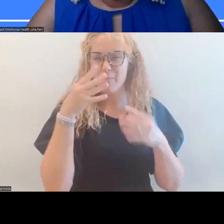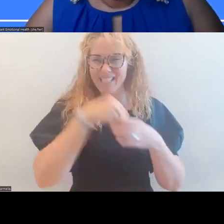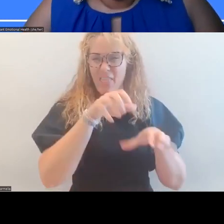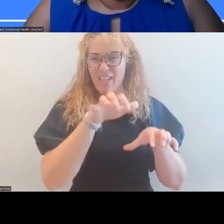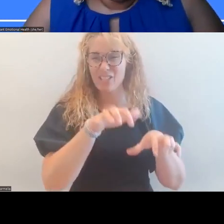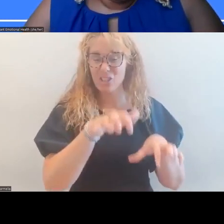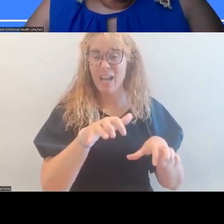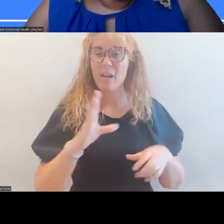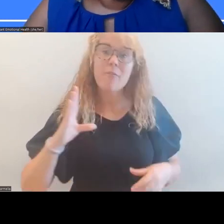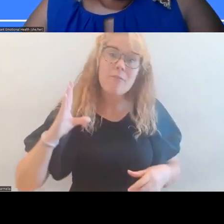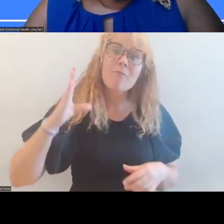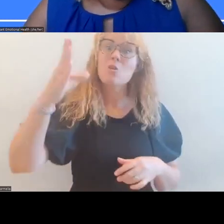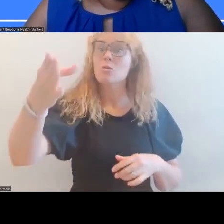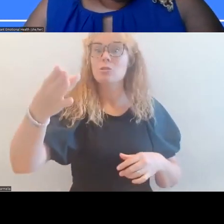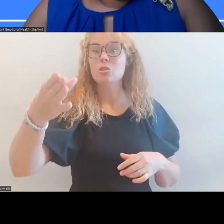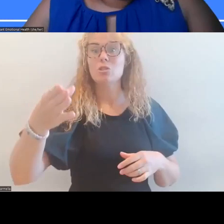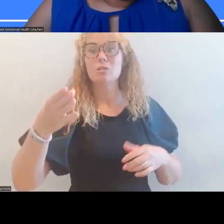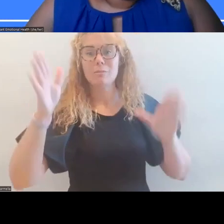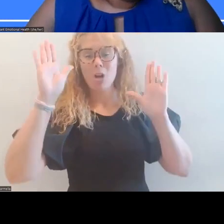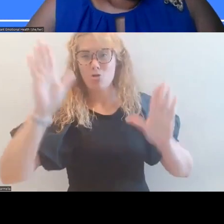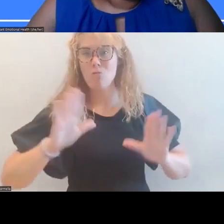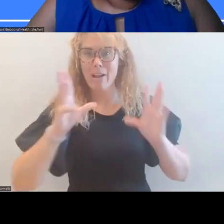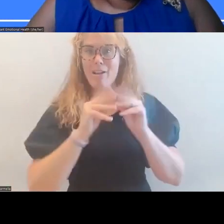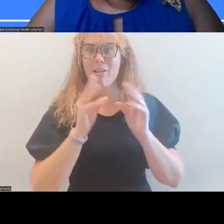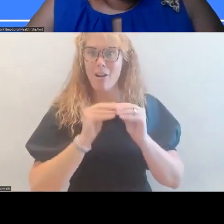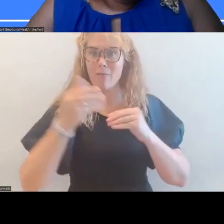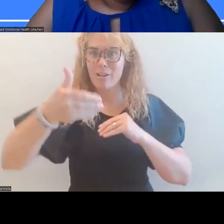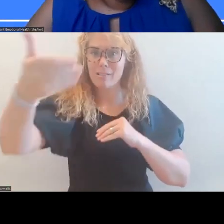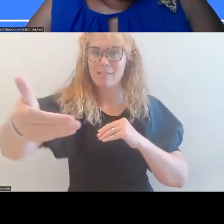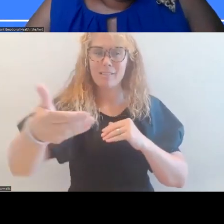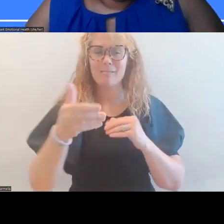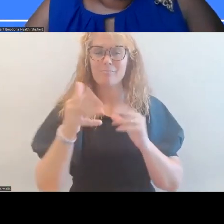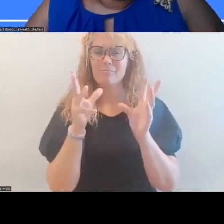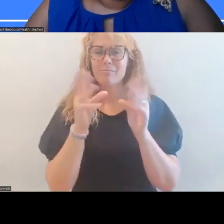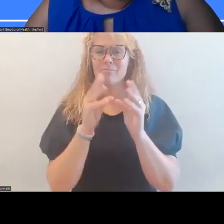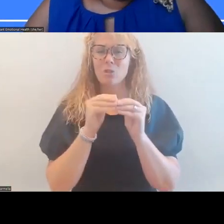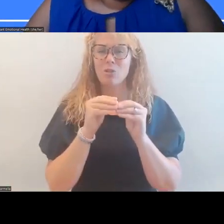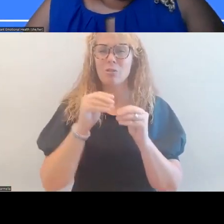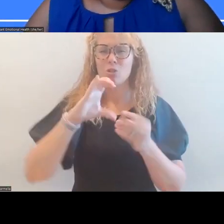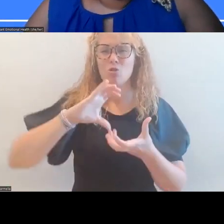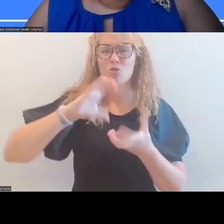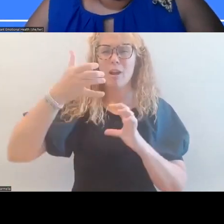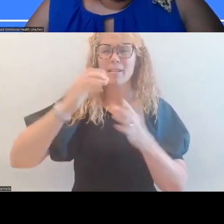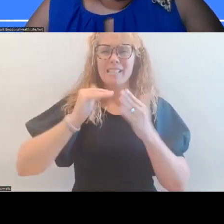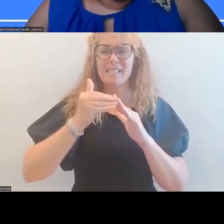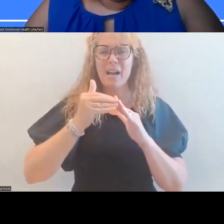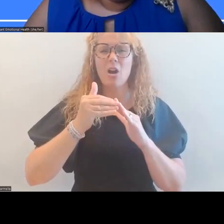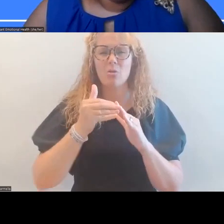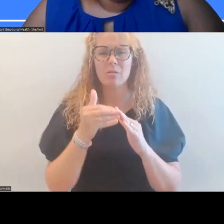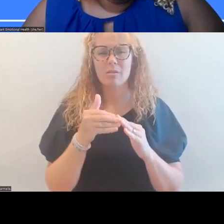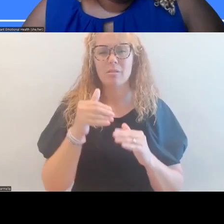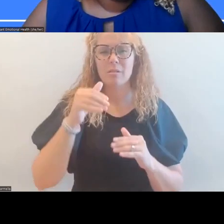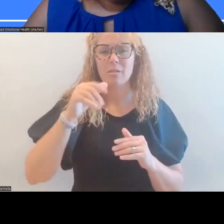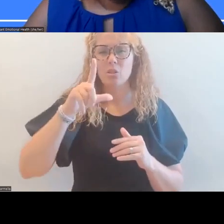out, but a great conference nonetheless. Crisis Con 24 will be October 14th through the 17th